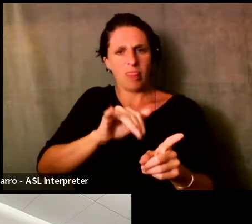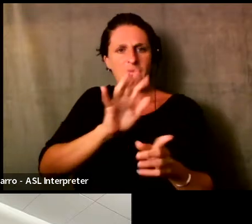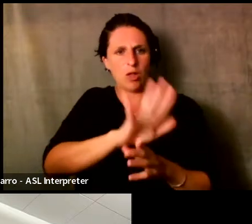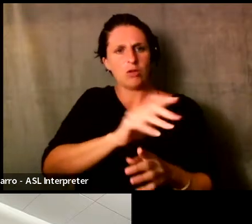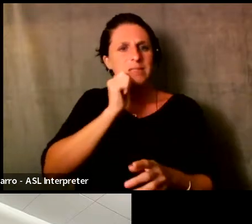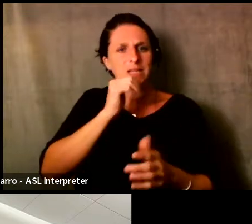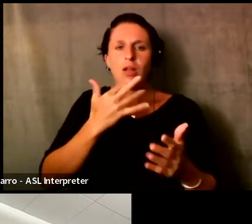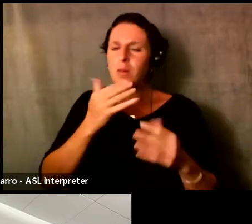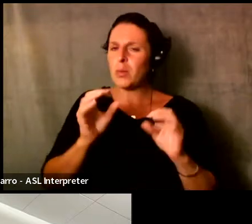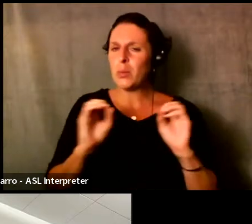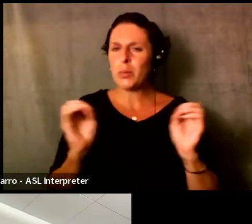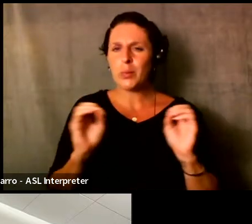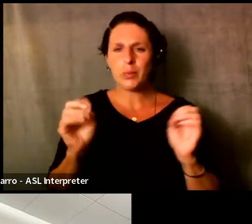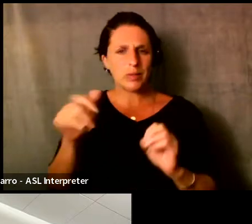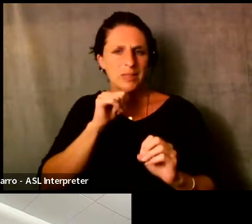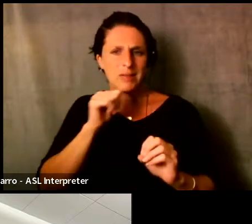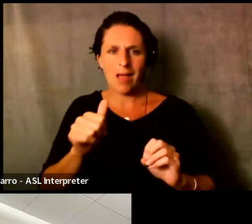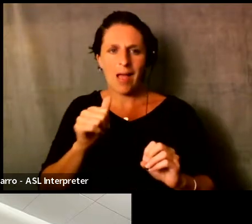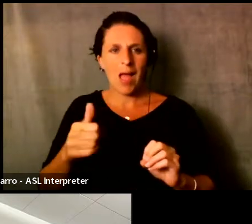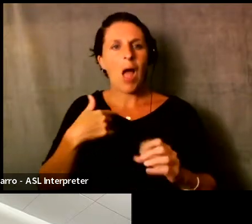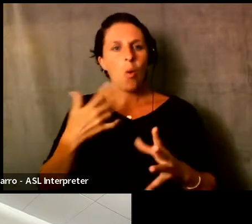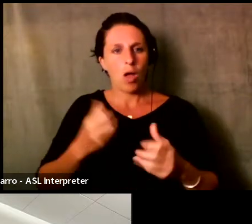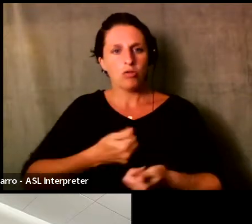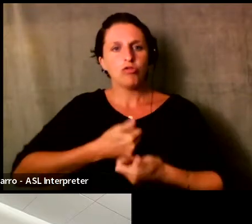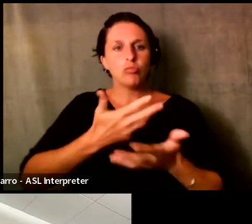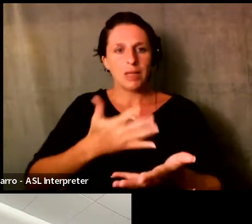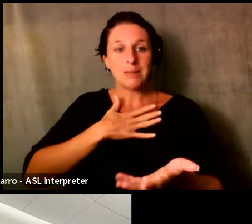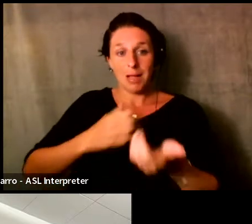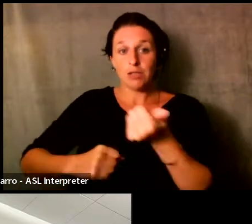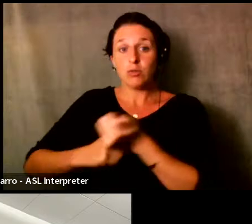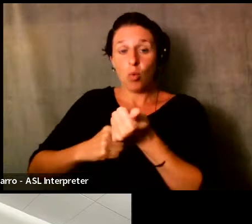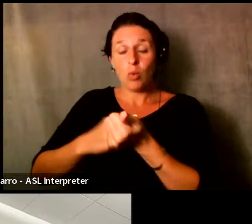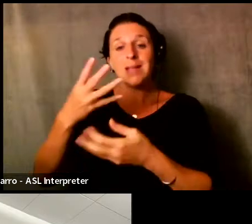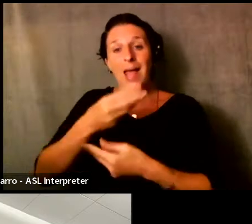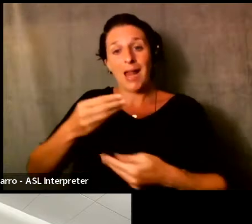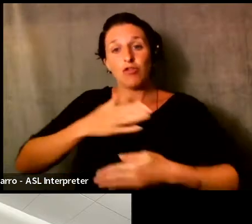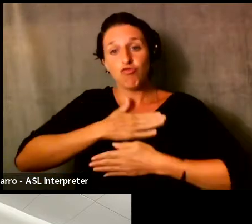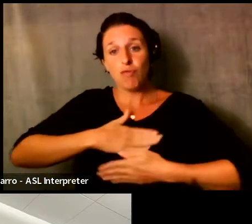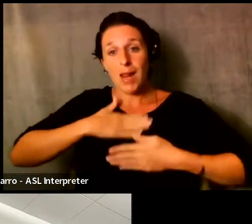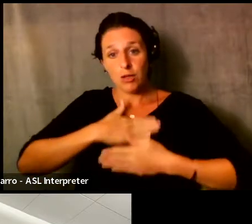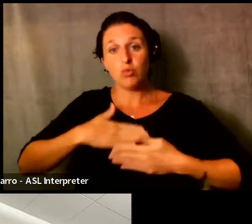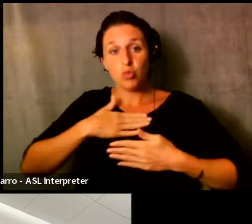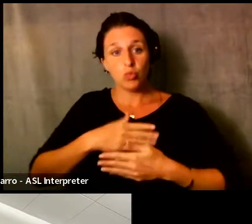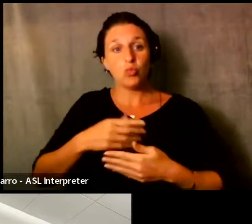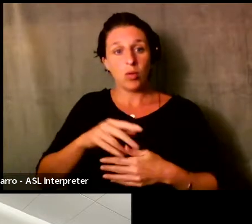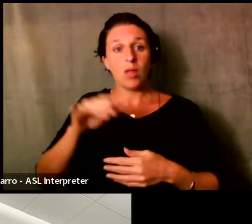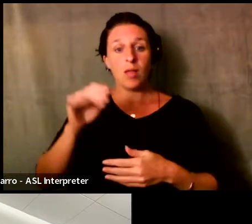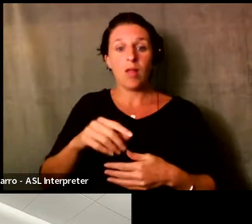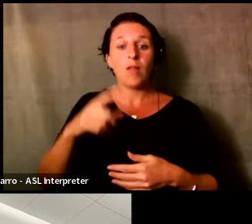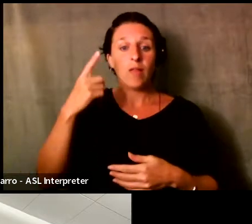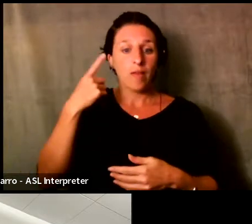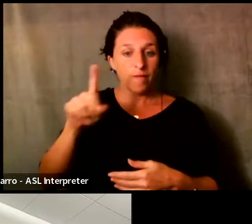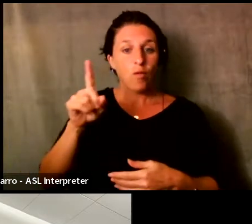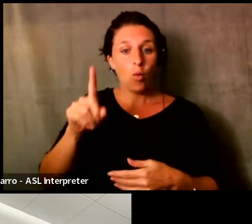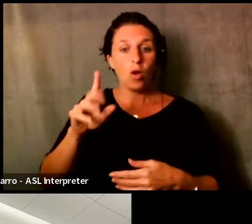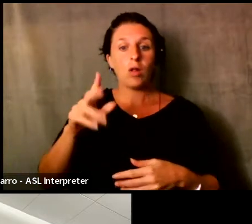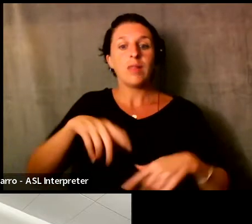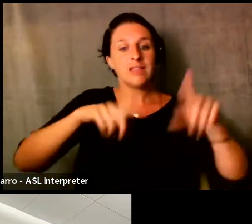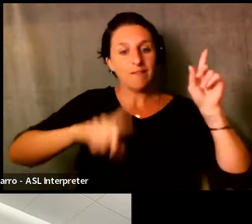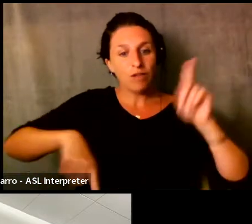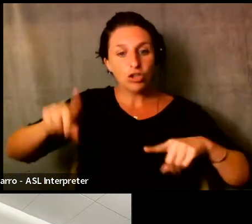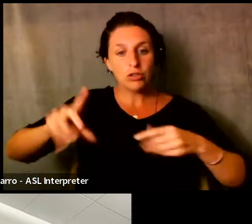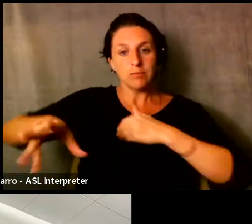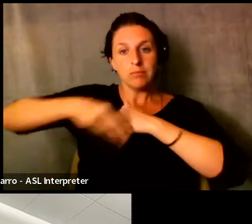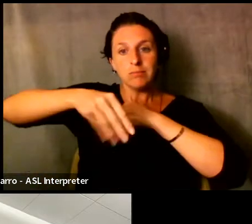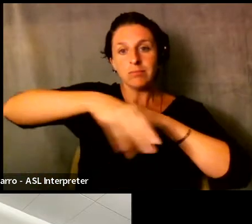color. So I just wanted to express my support and gratitude for adding diversity of voices and the importance.